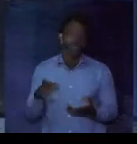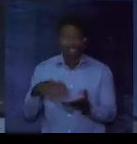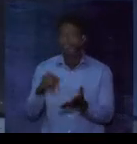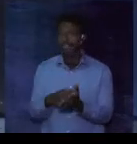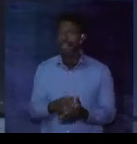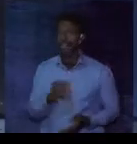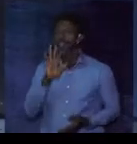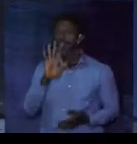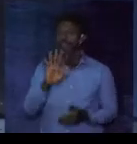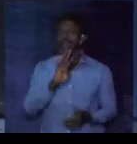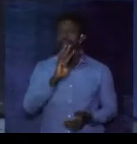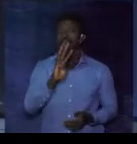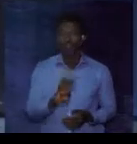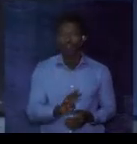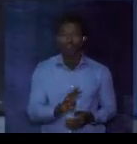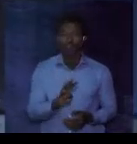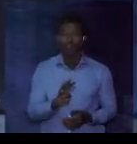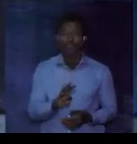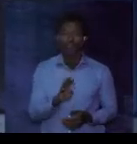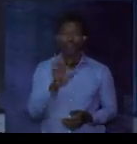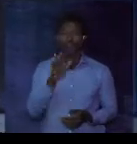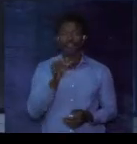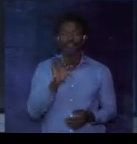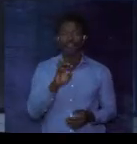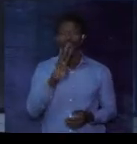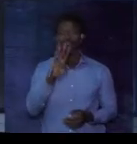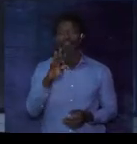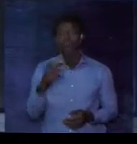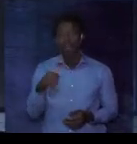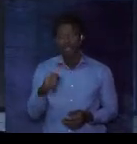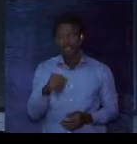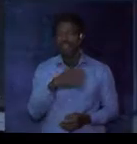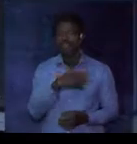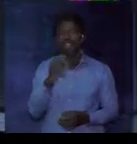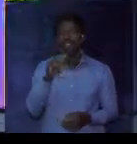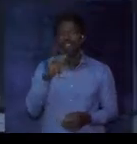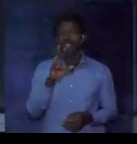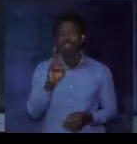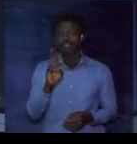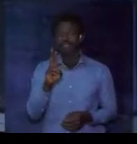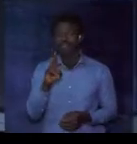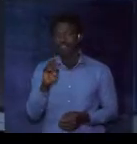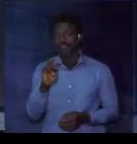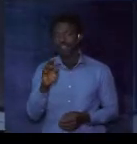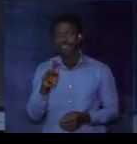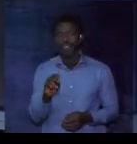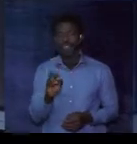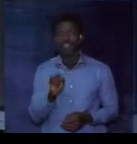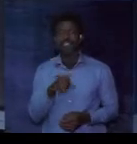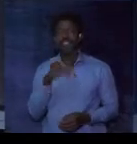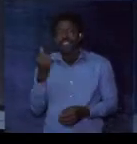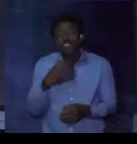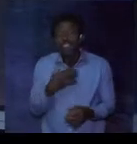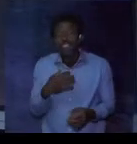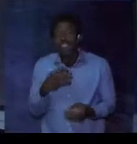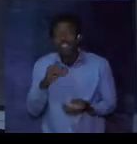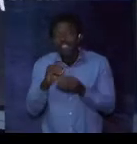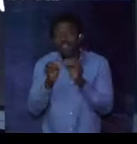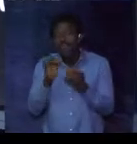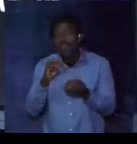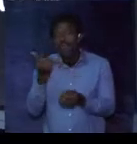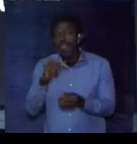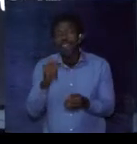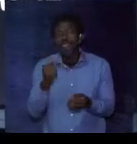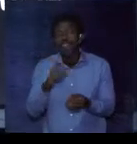Say 543, which is 500, 4 tens, and 3 units. So now, any number